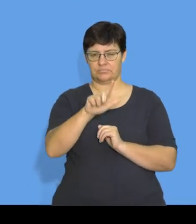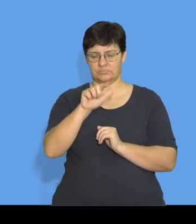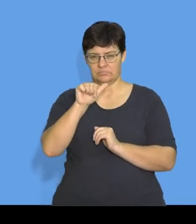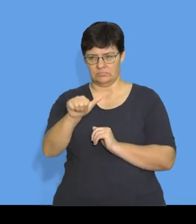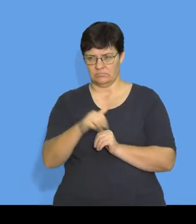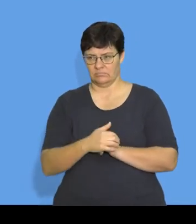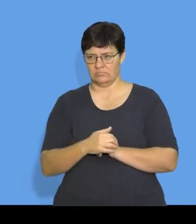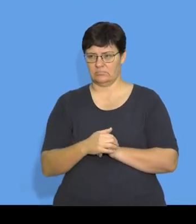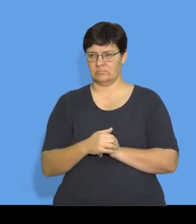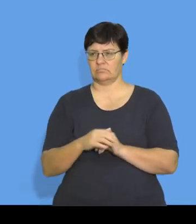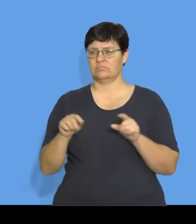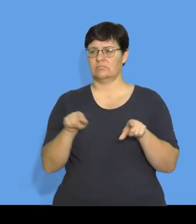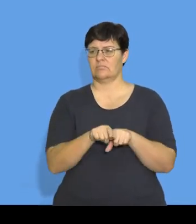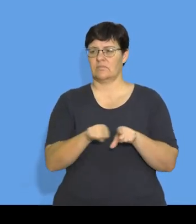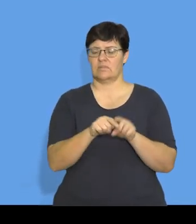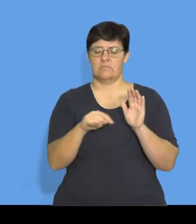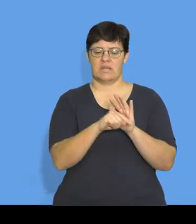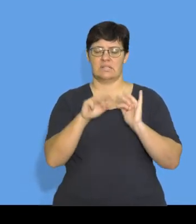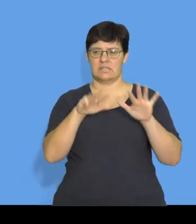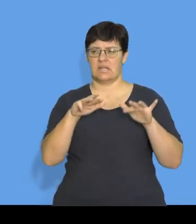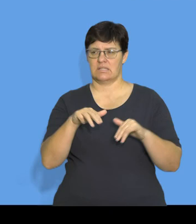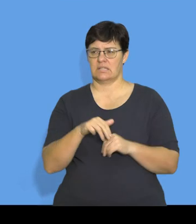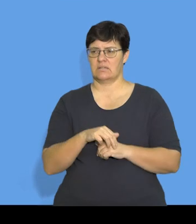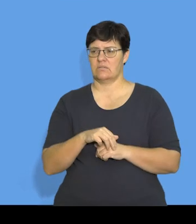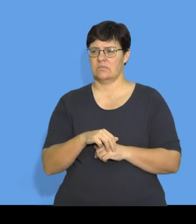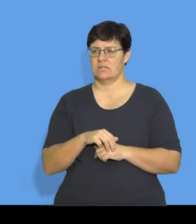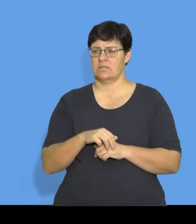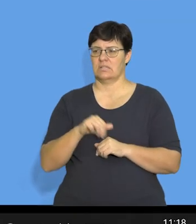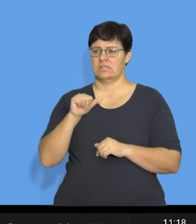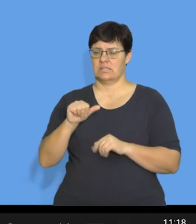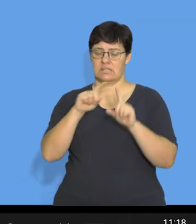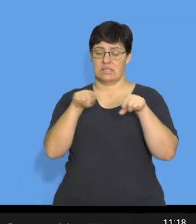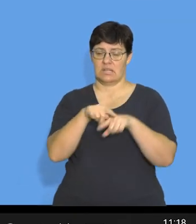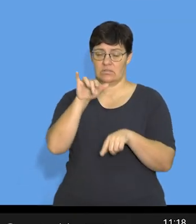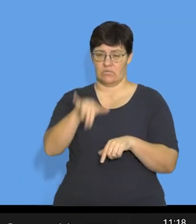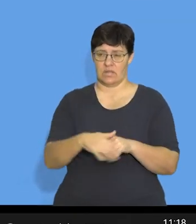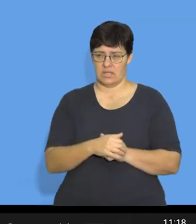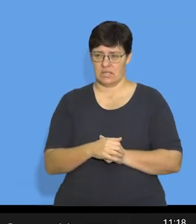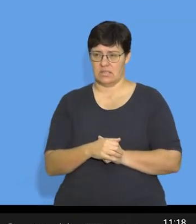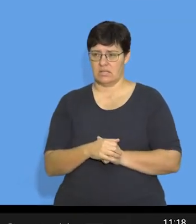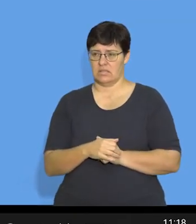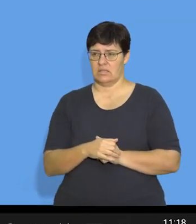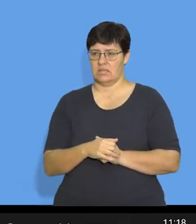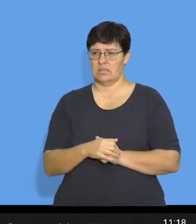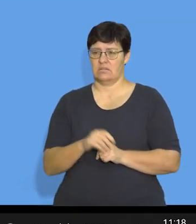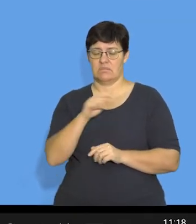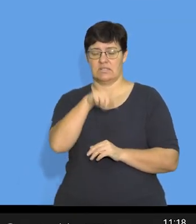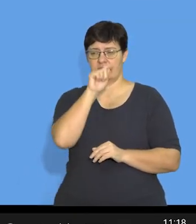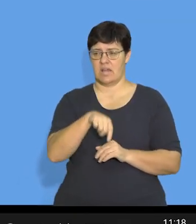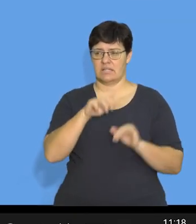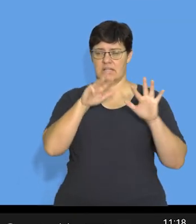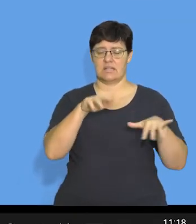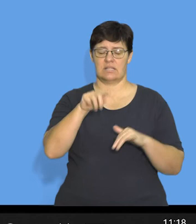57,76 minus 19,6 delta y. Let's divide